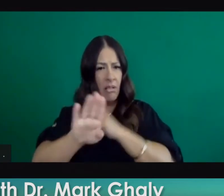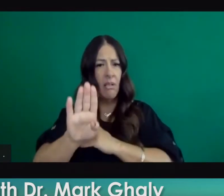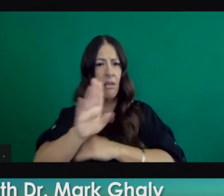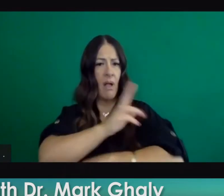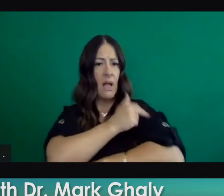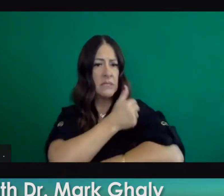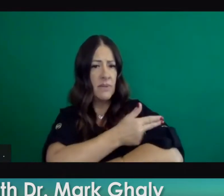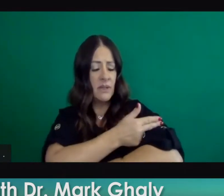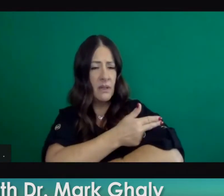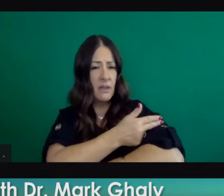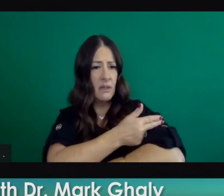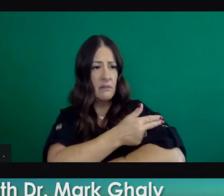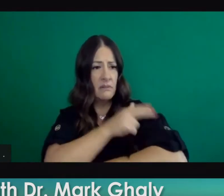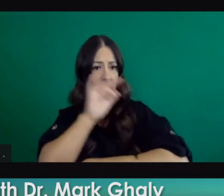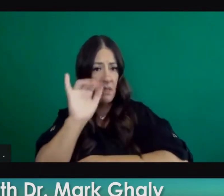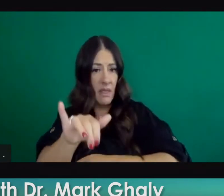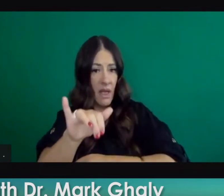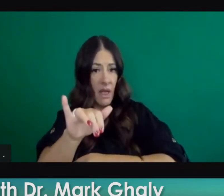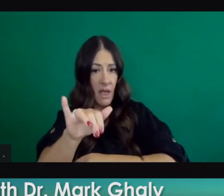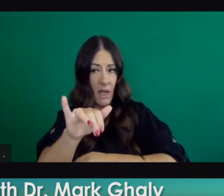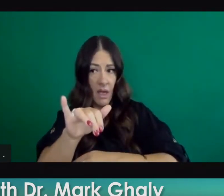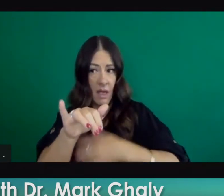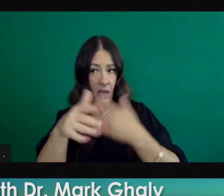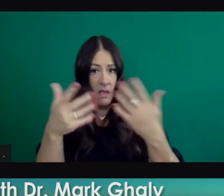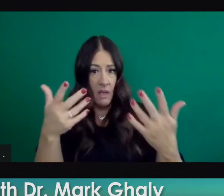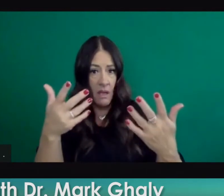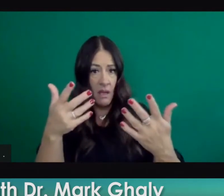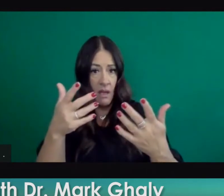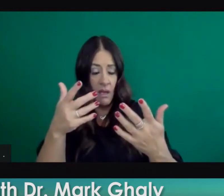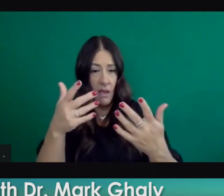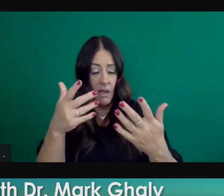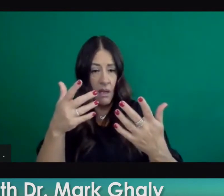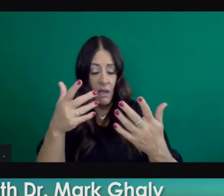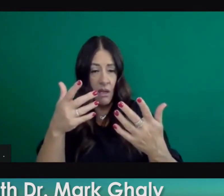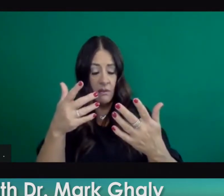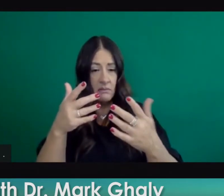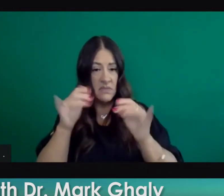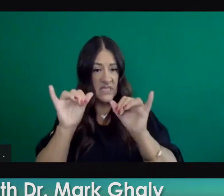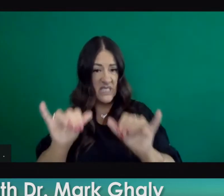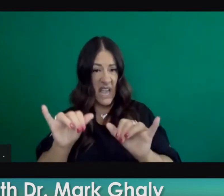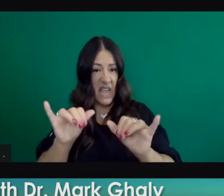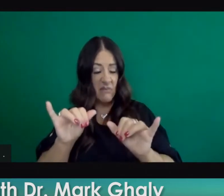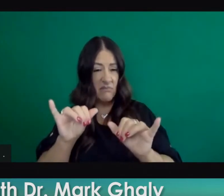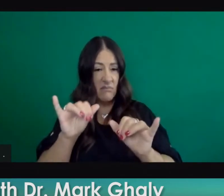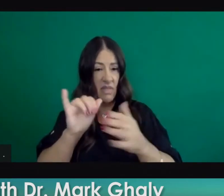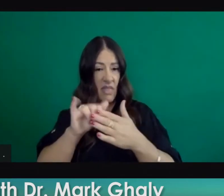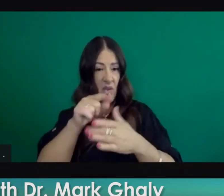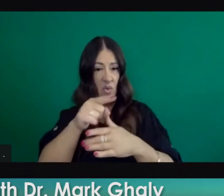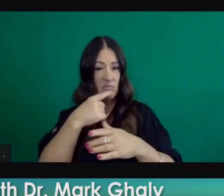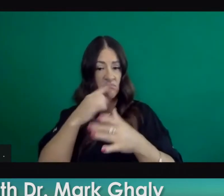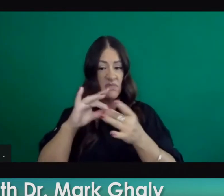estimate been updated any in the 4 days since you issued it last Friday? And the second question regarding